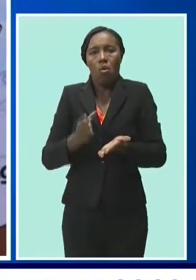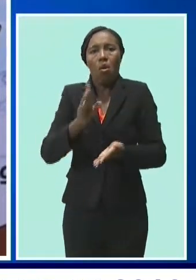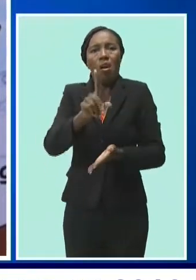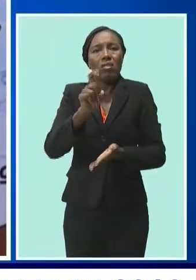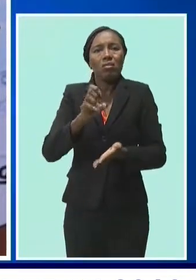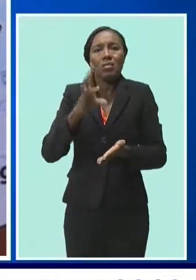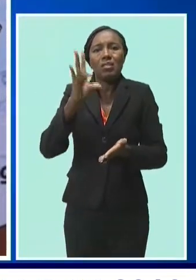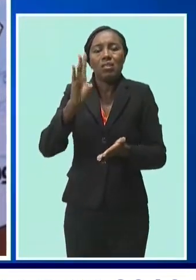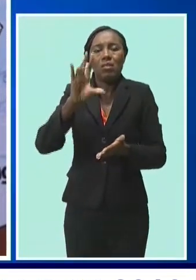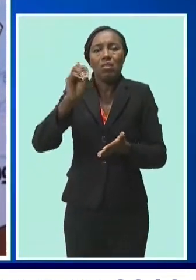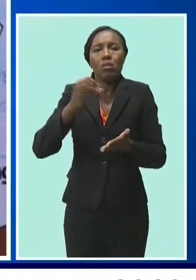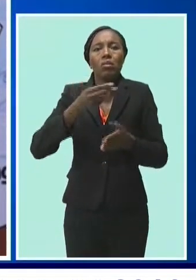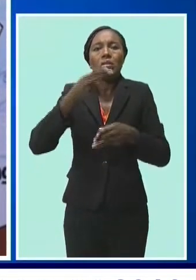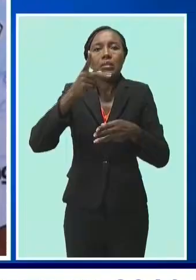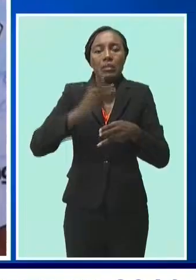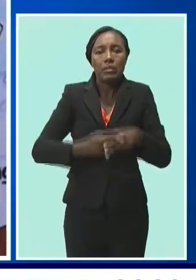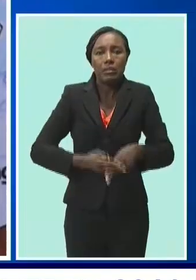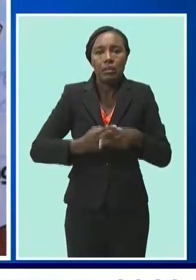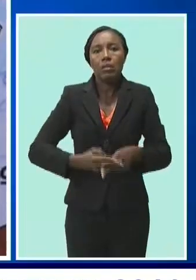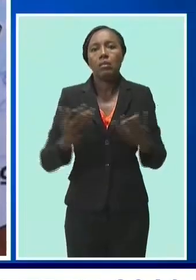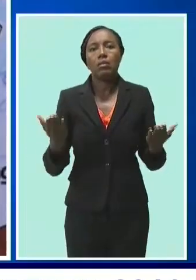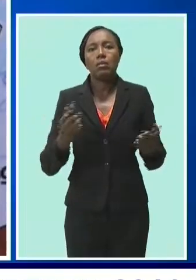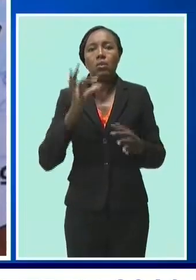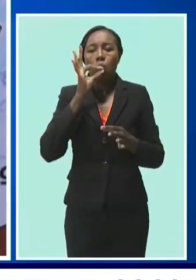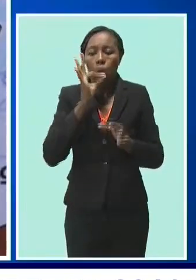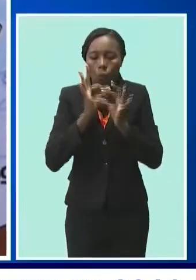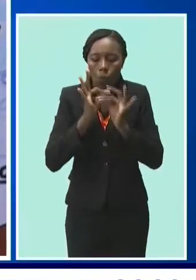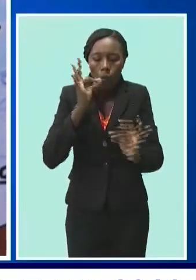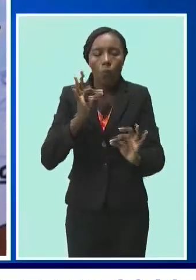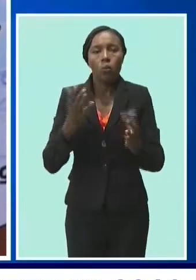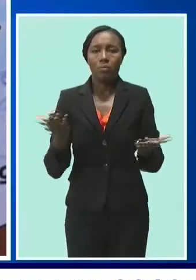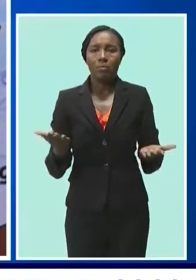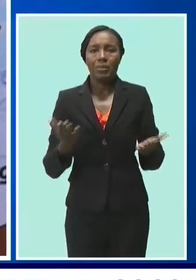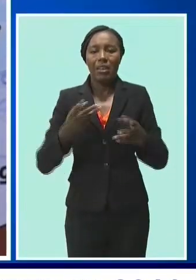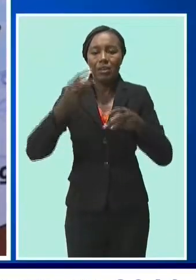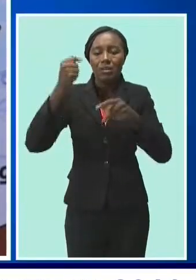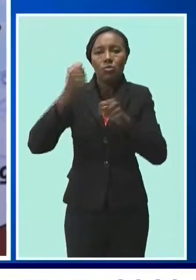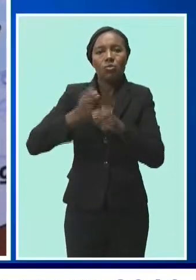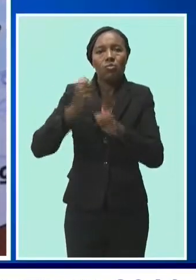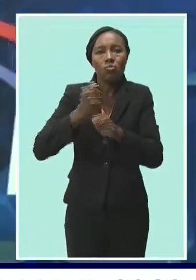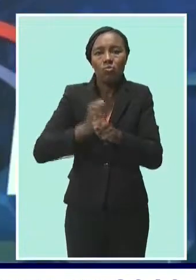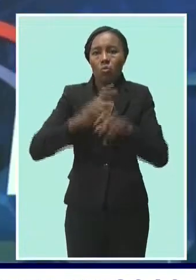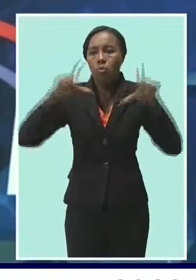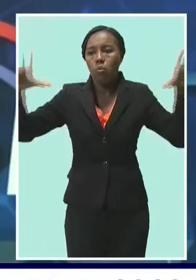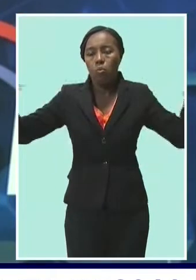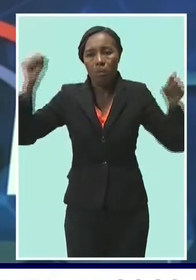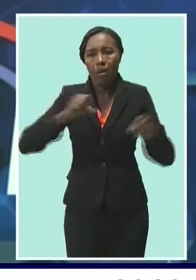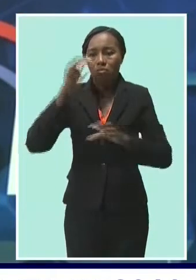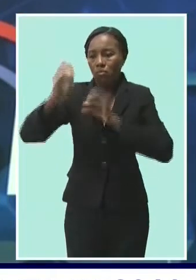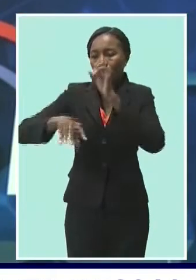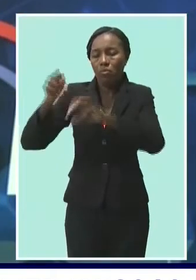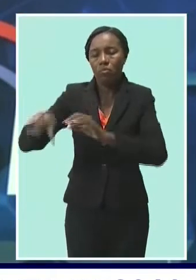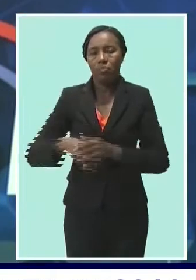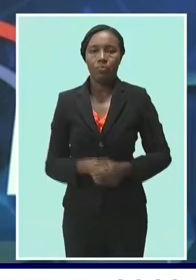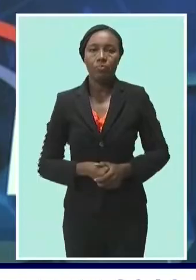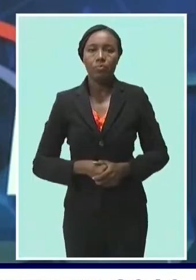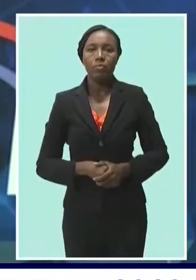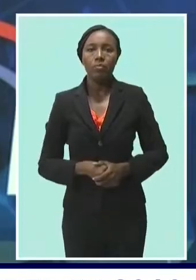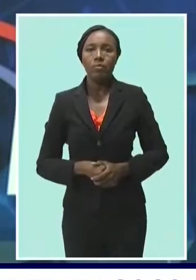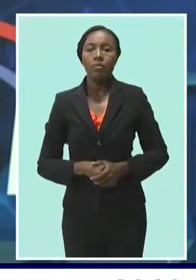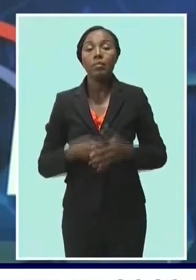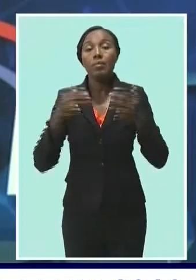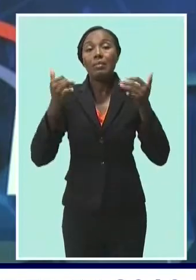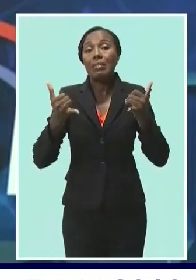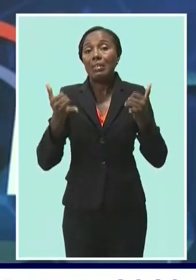straws. That's enough to fill 9 40-foot containers. So we have a lot of plastic. And with the introduction of the ban